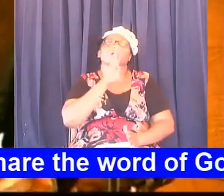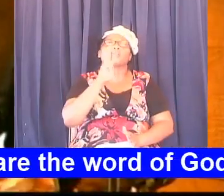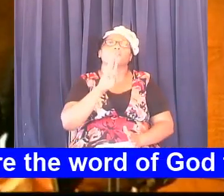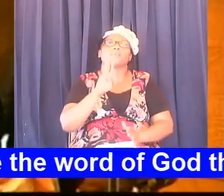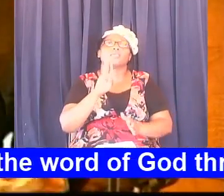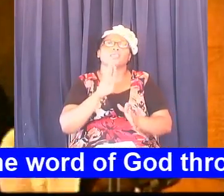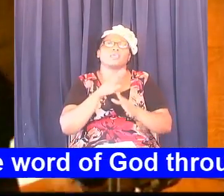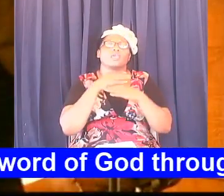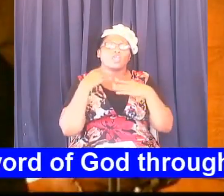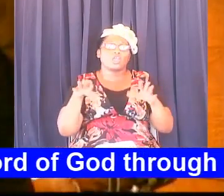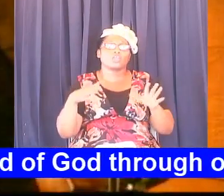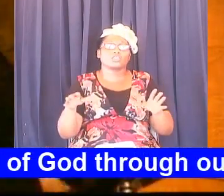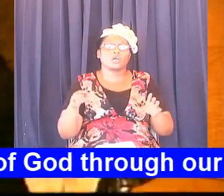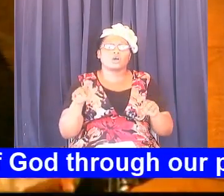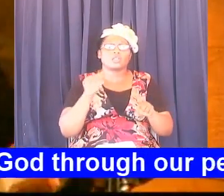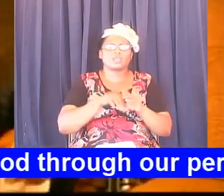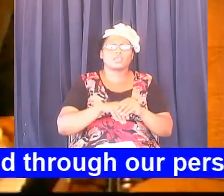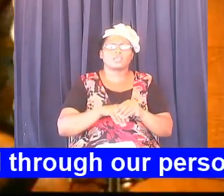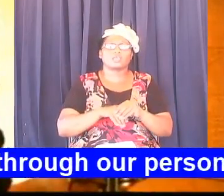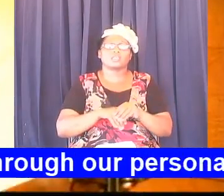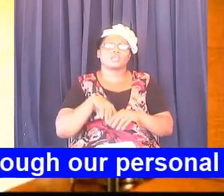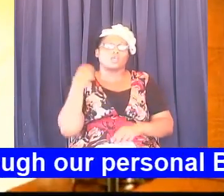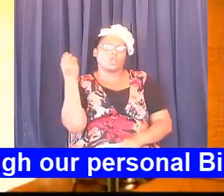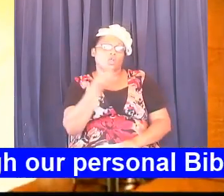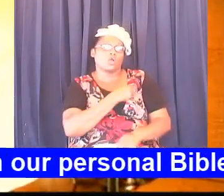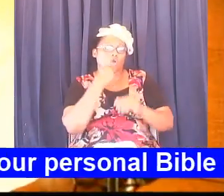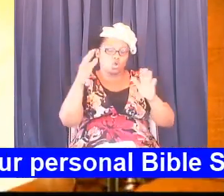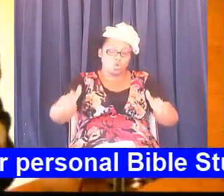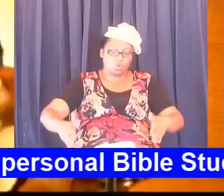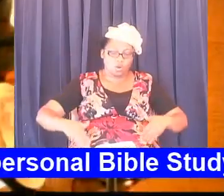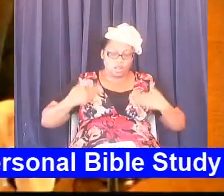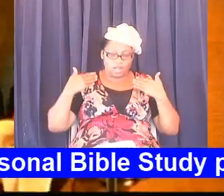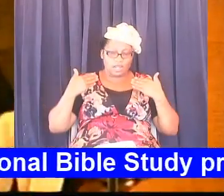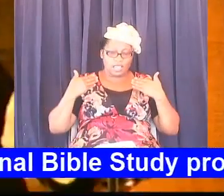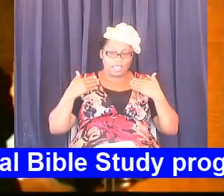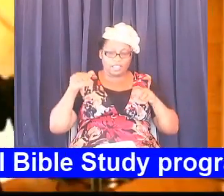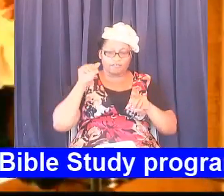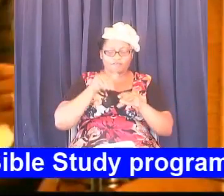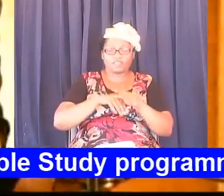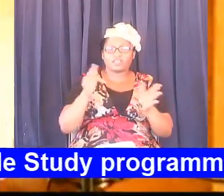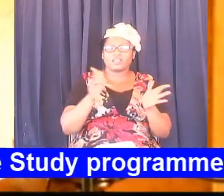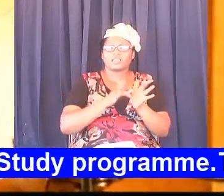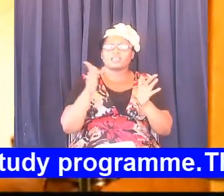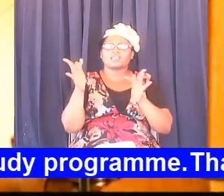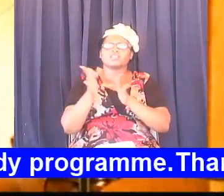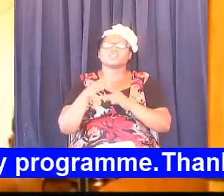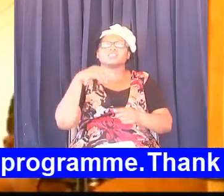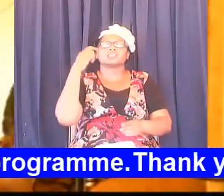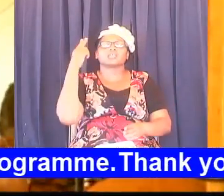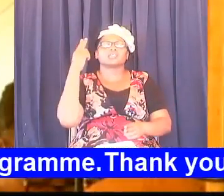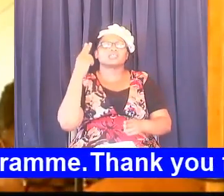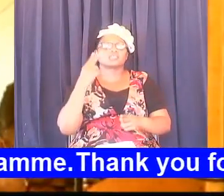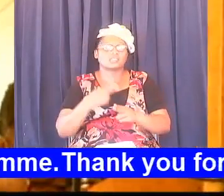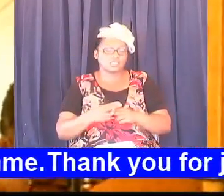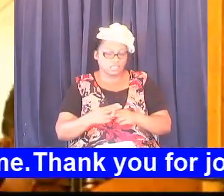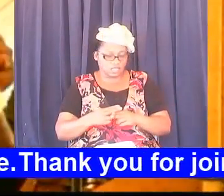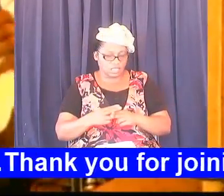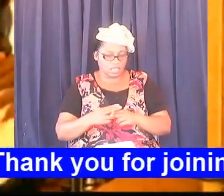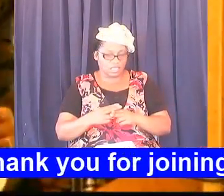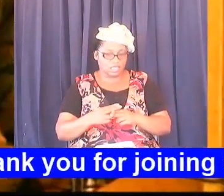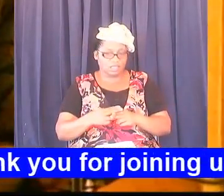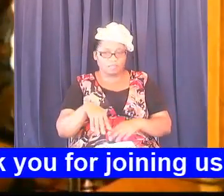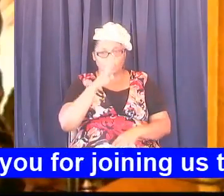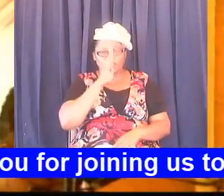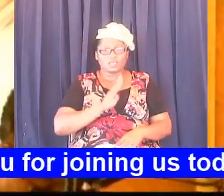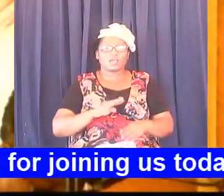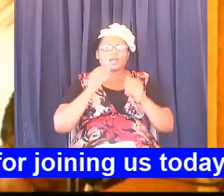Jesus' name. And everybody say in Jesus' name. Hallelujah. And you have said it, so you must believe it. God bless